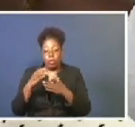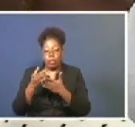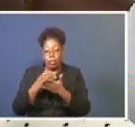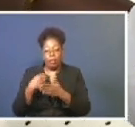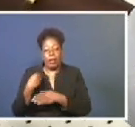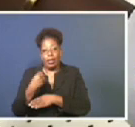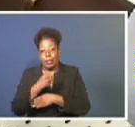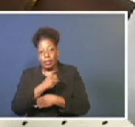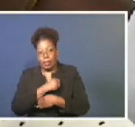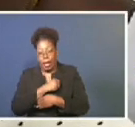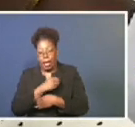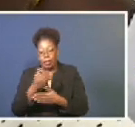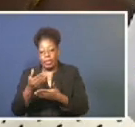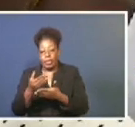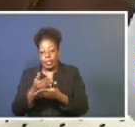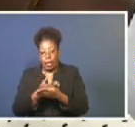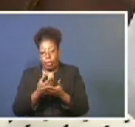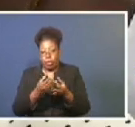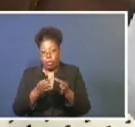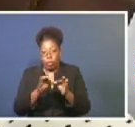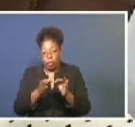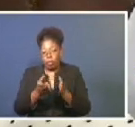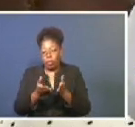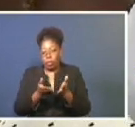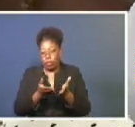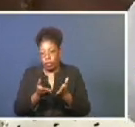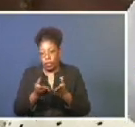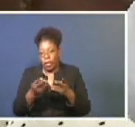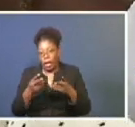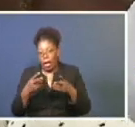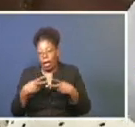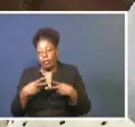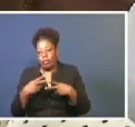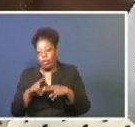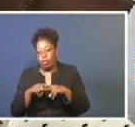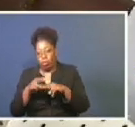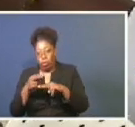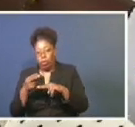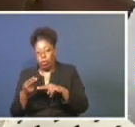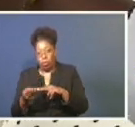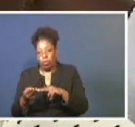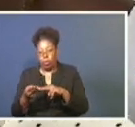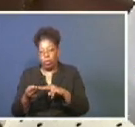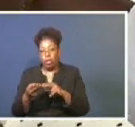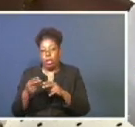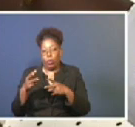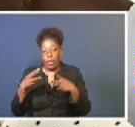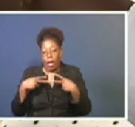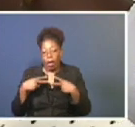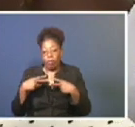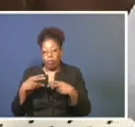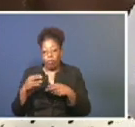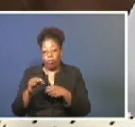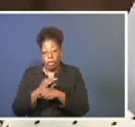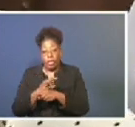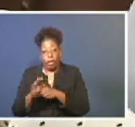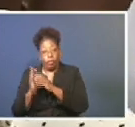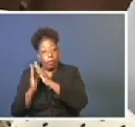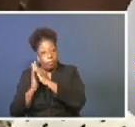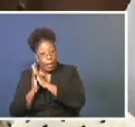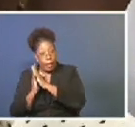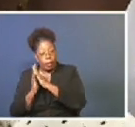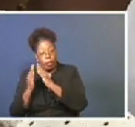staff members, some of the essential services had to be cut back, and even though we have sufficient bed space, we are